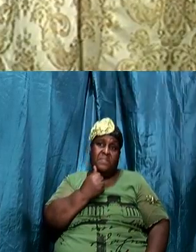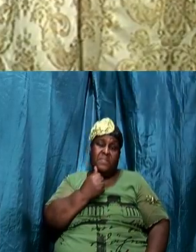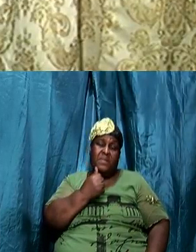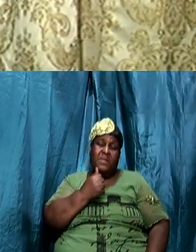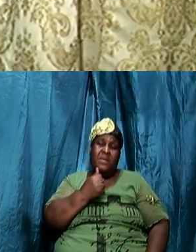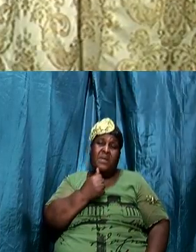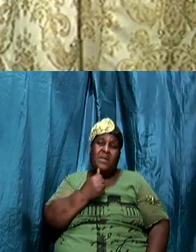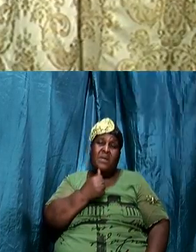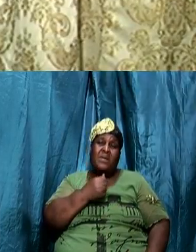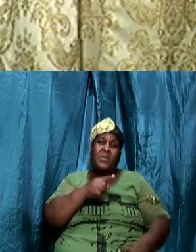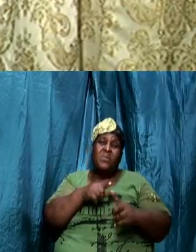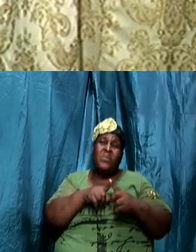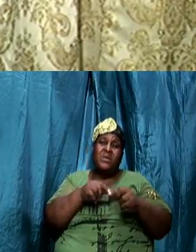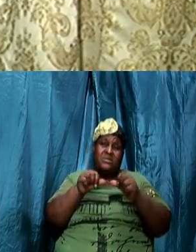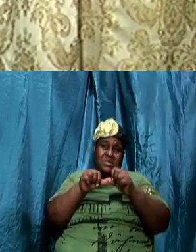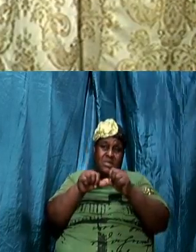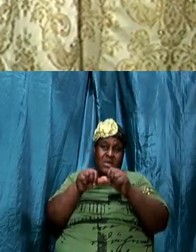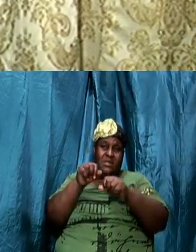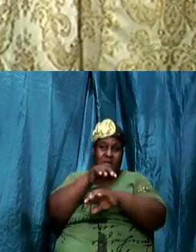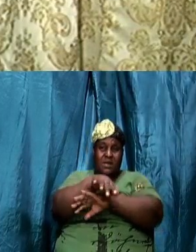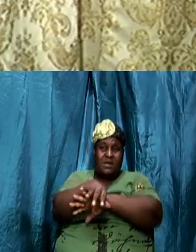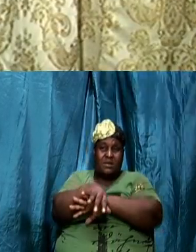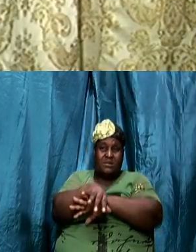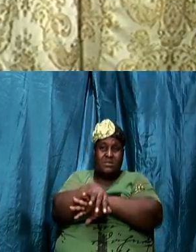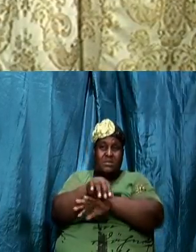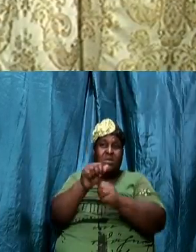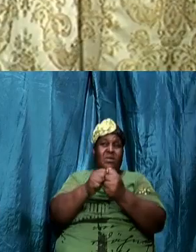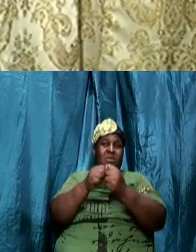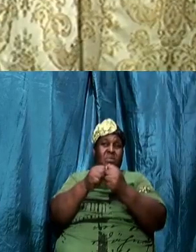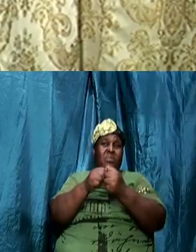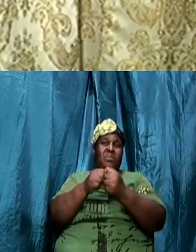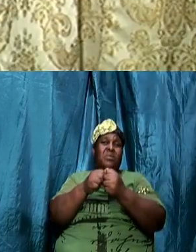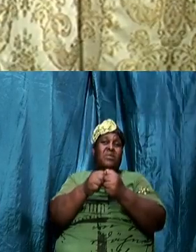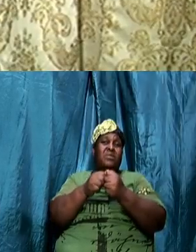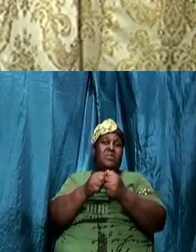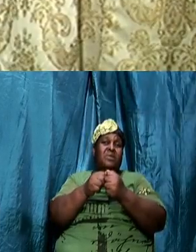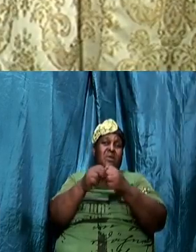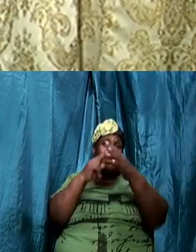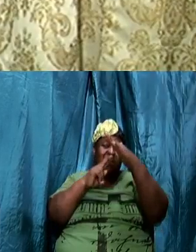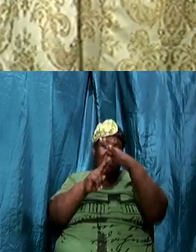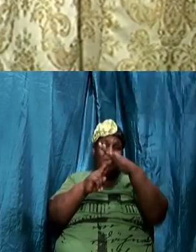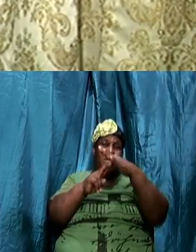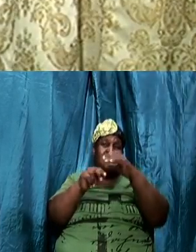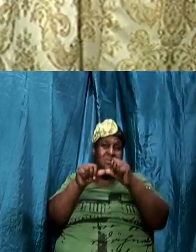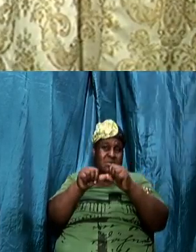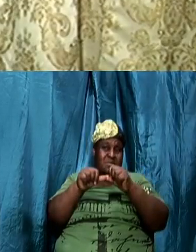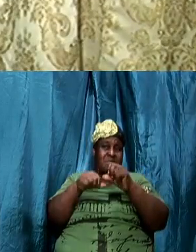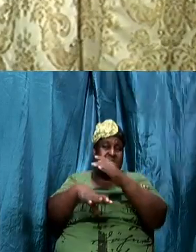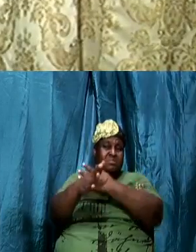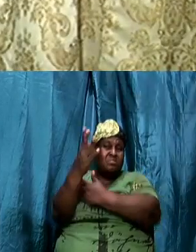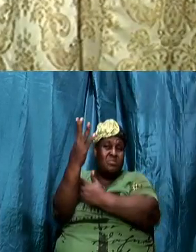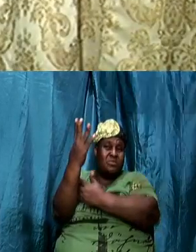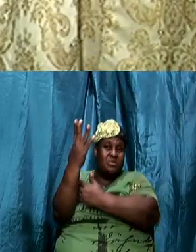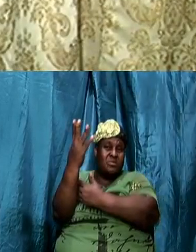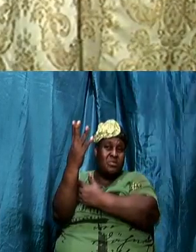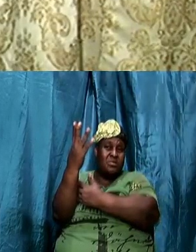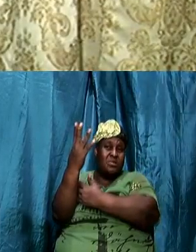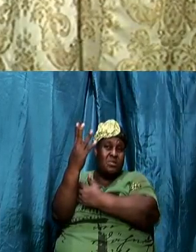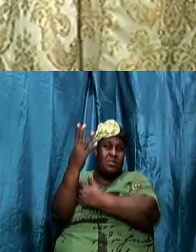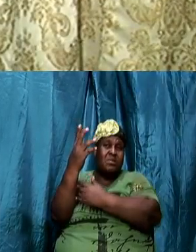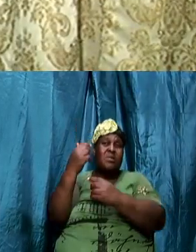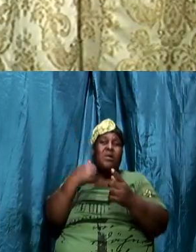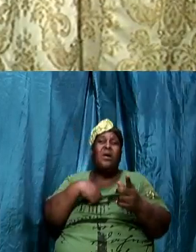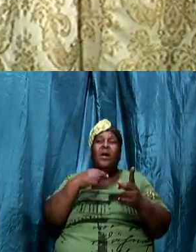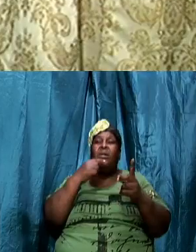And after they spend the night with Balaam, Balaam said, tarry till morning, I am going